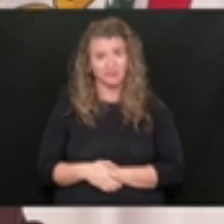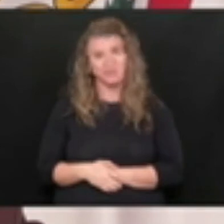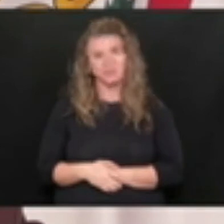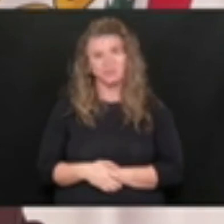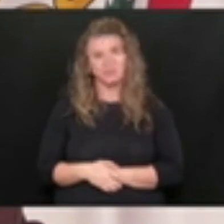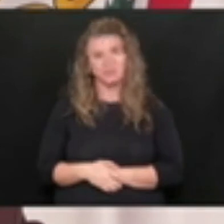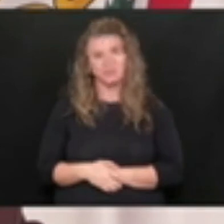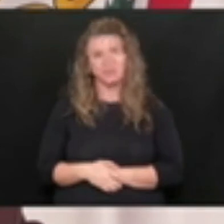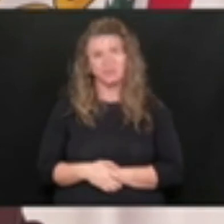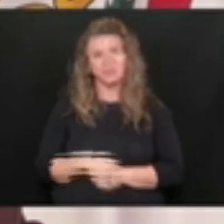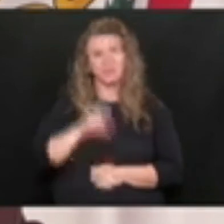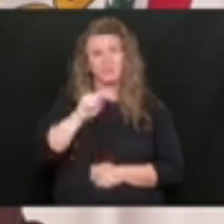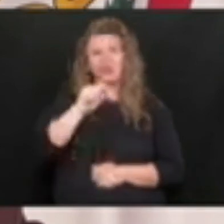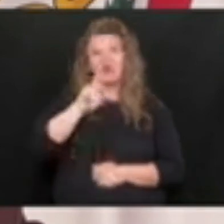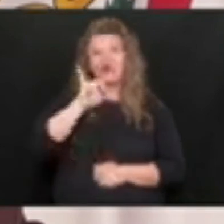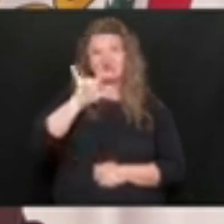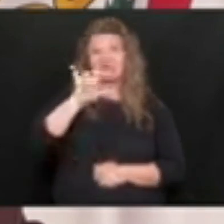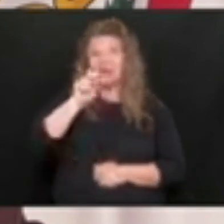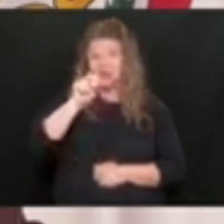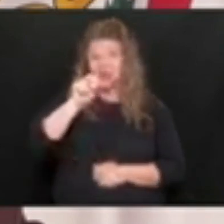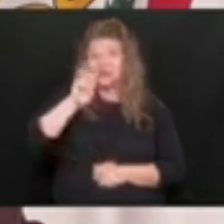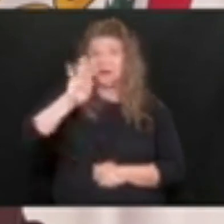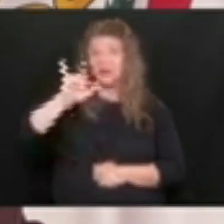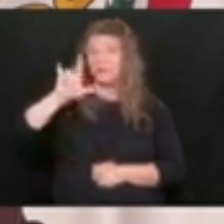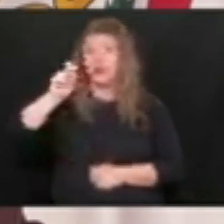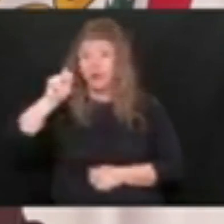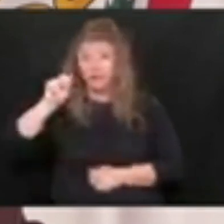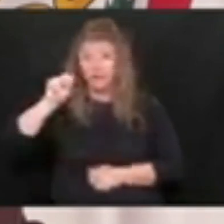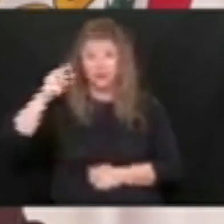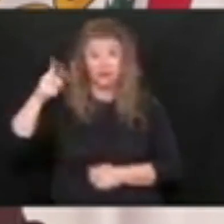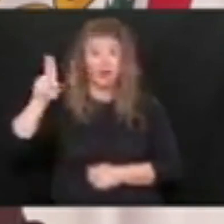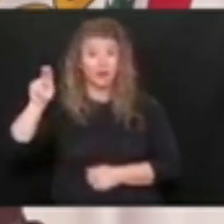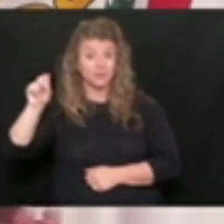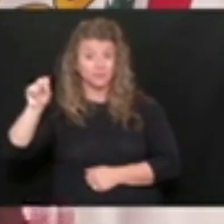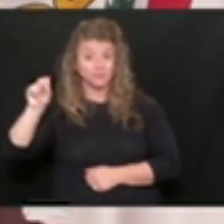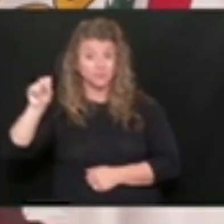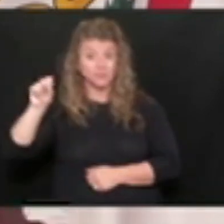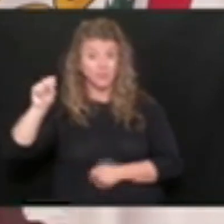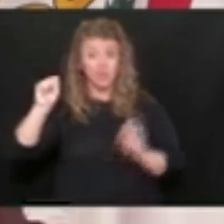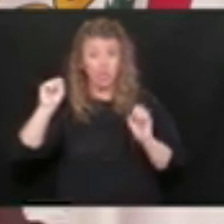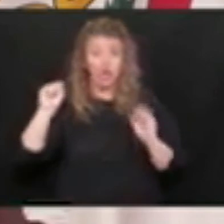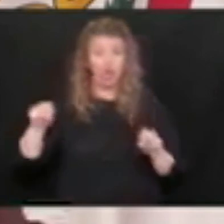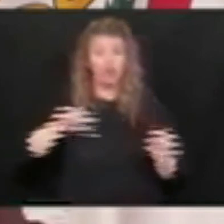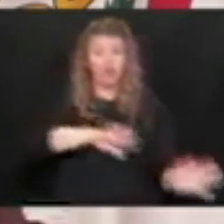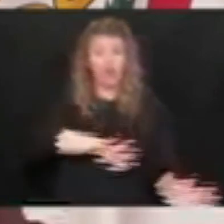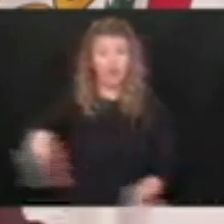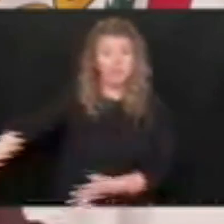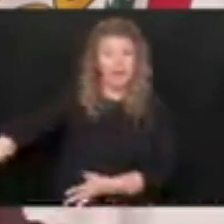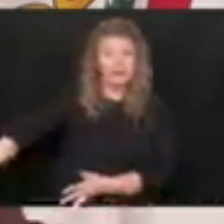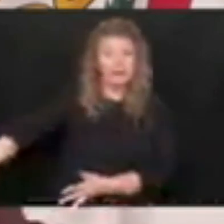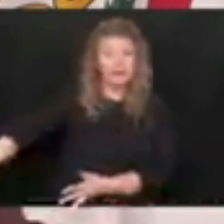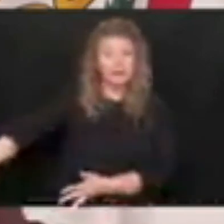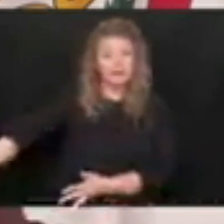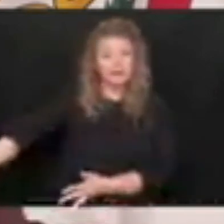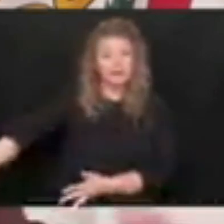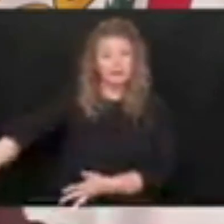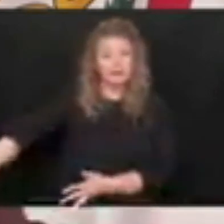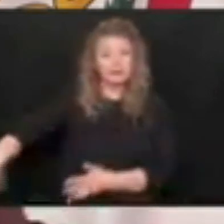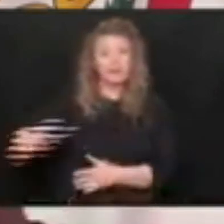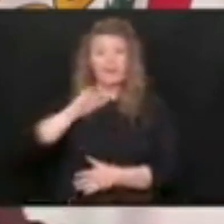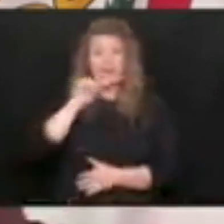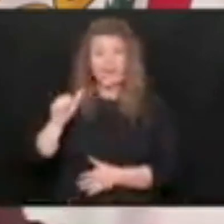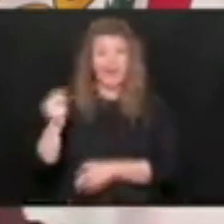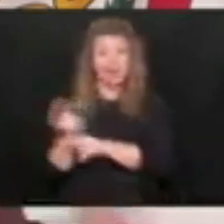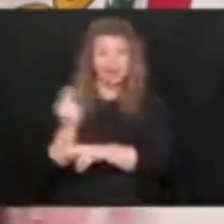1 trillion billion guns, could be laid aside and not